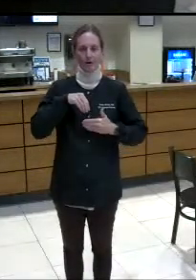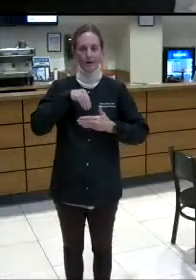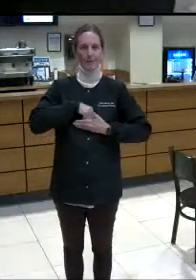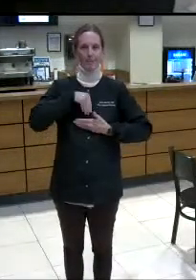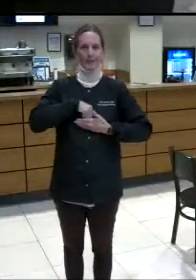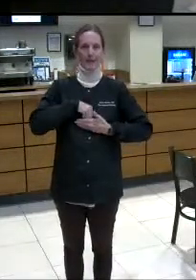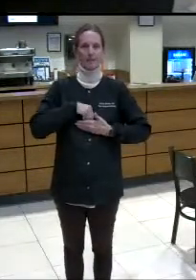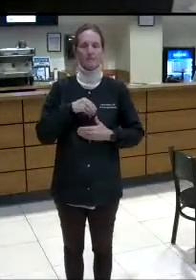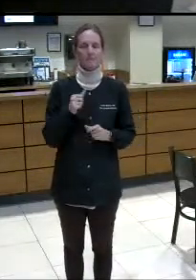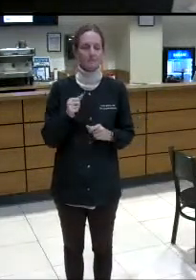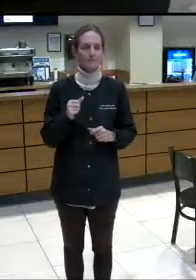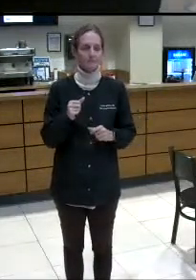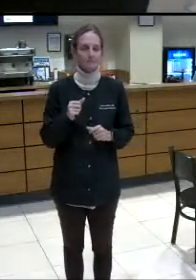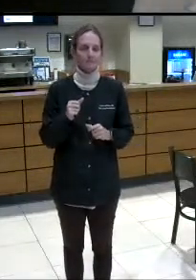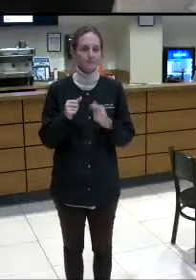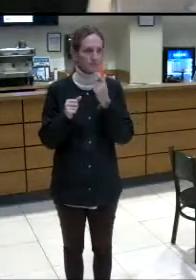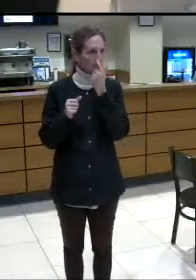curriculums.